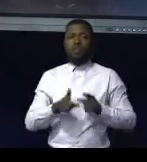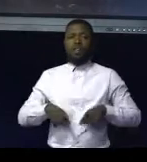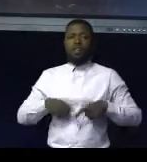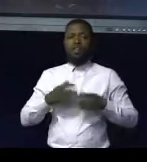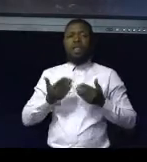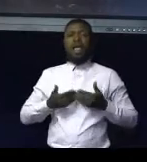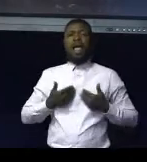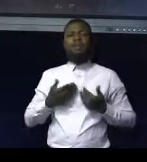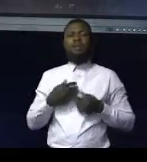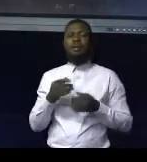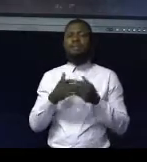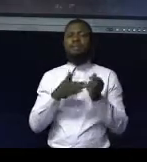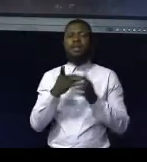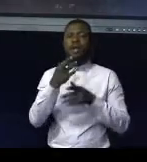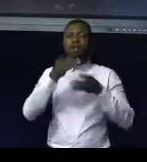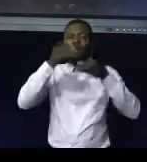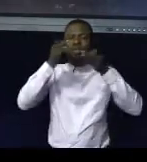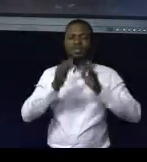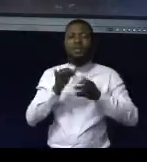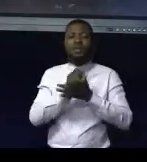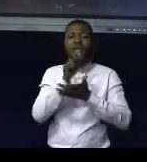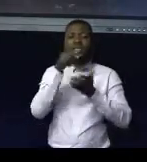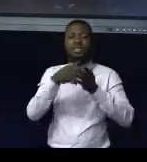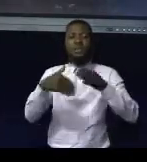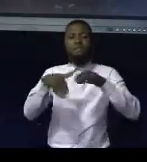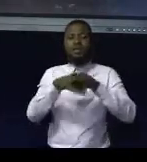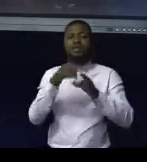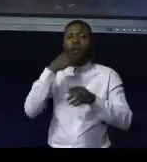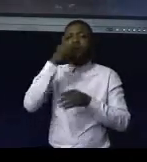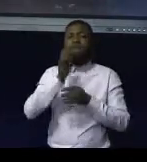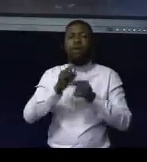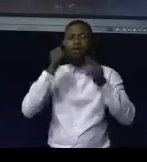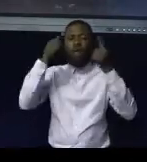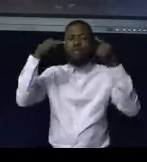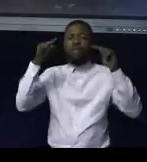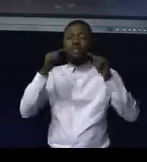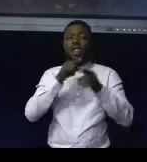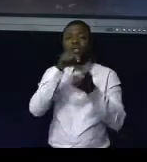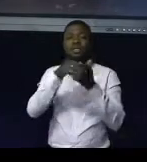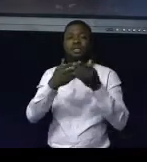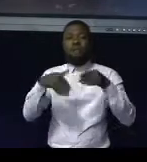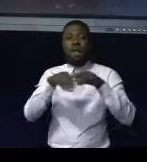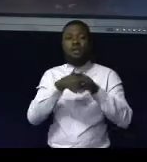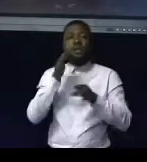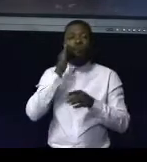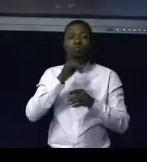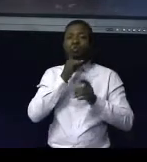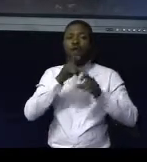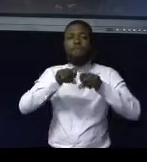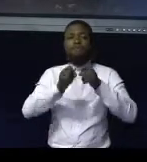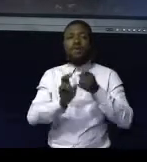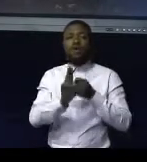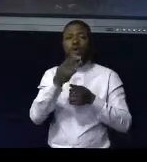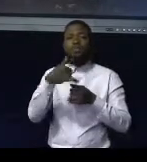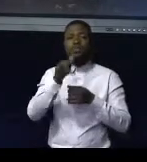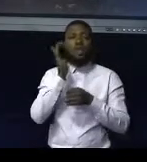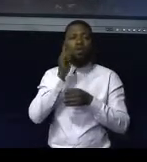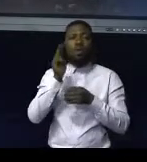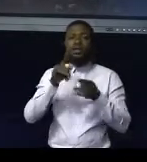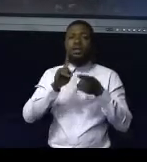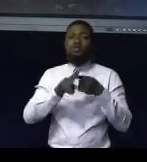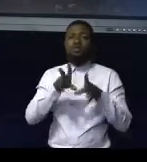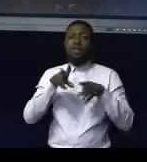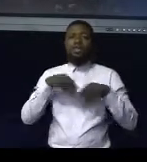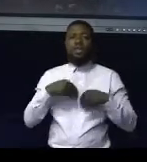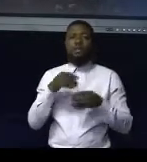happily. It's a matter of determination that this marriage must succeed. This marriage will not break up. Then they will need